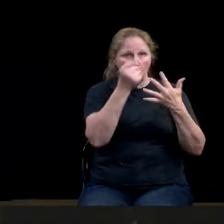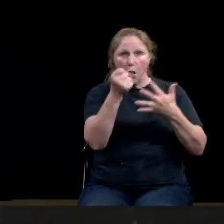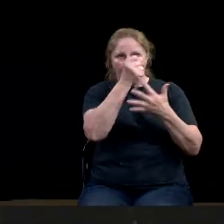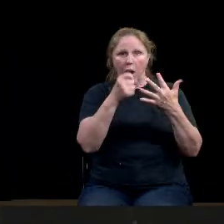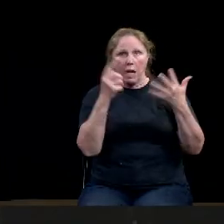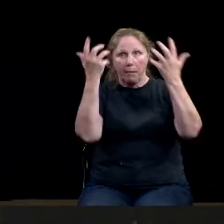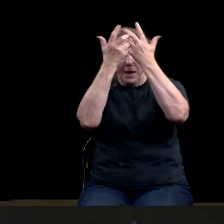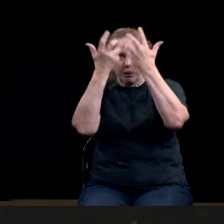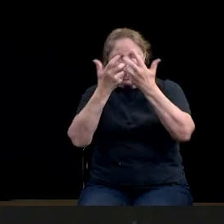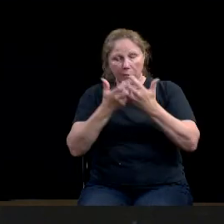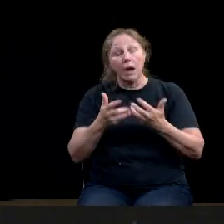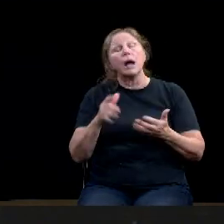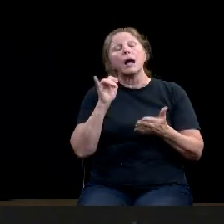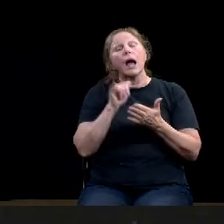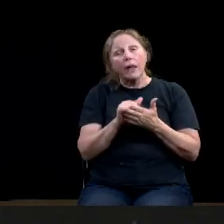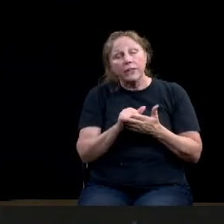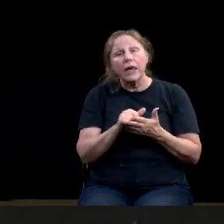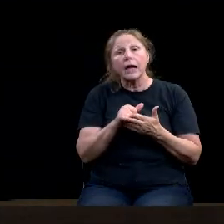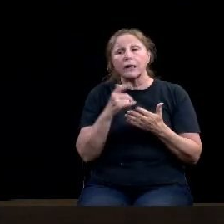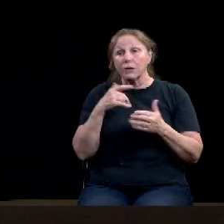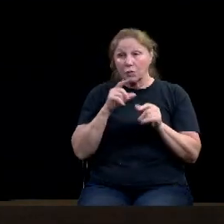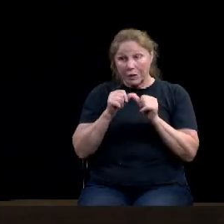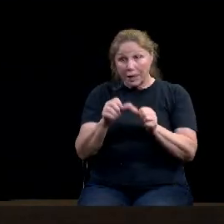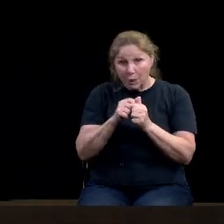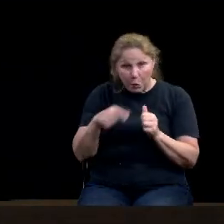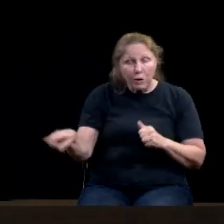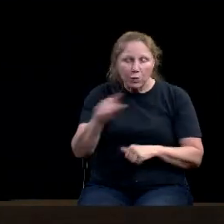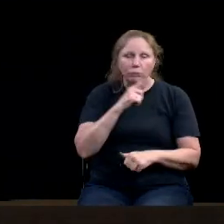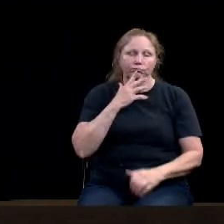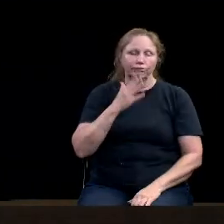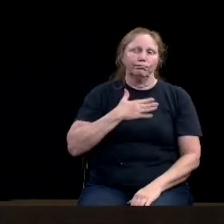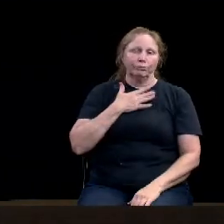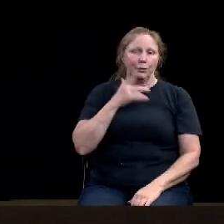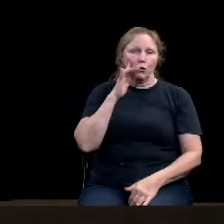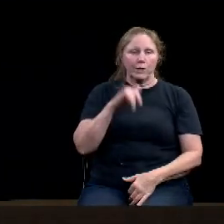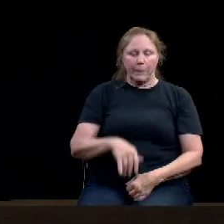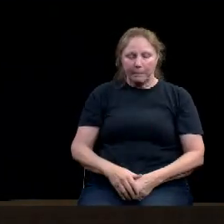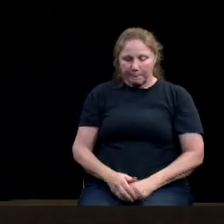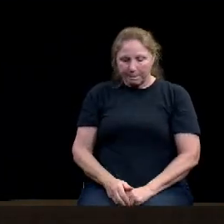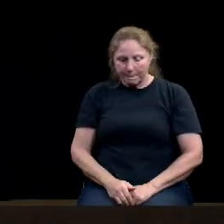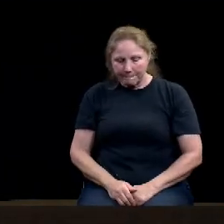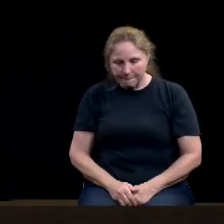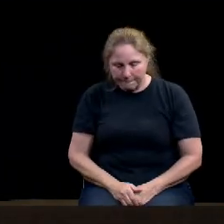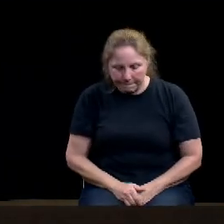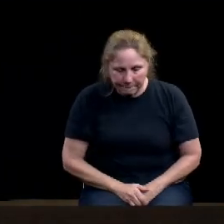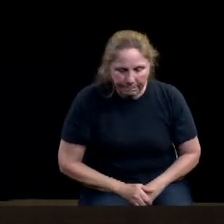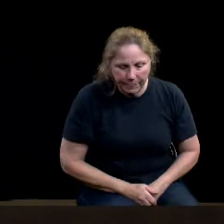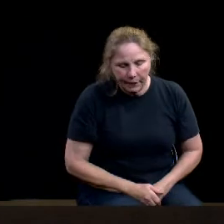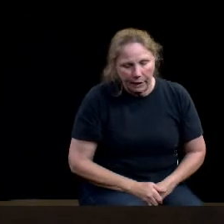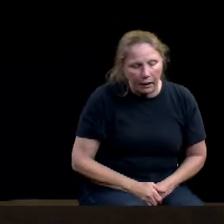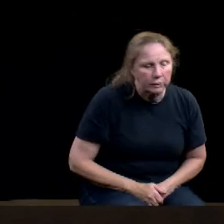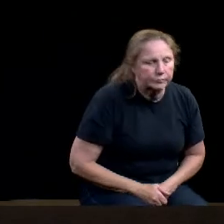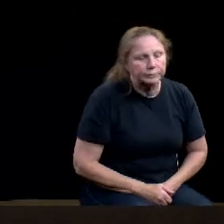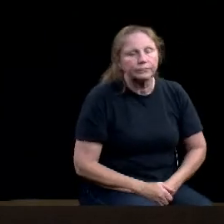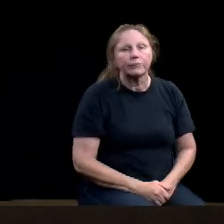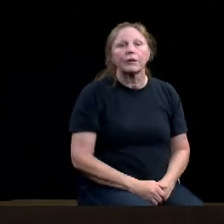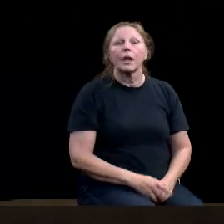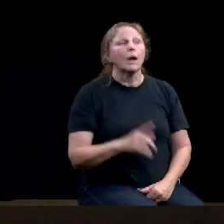I'm echoing my co-council members here and just saying congratulations. I want to greet the families,